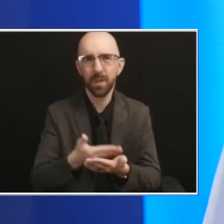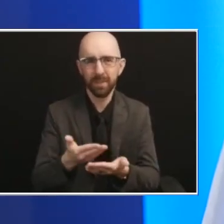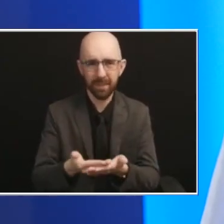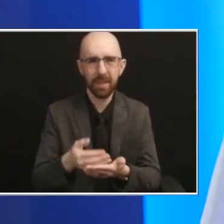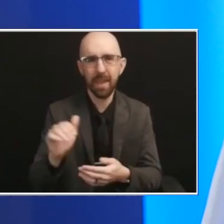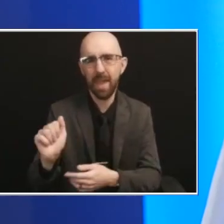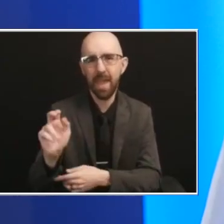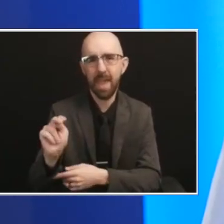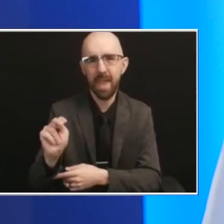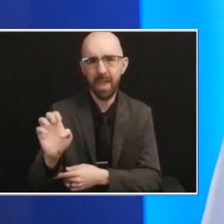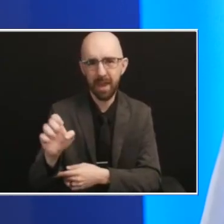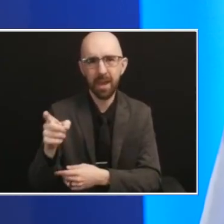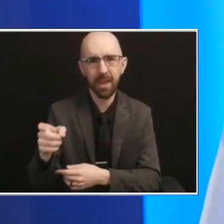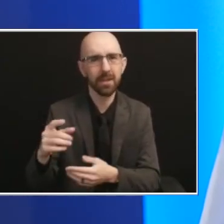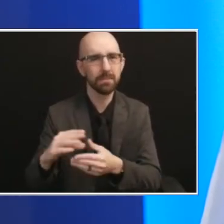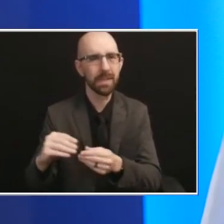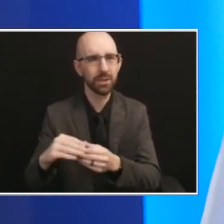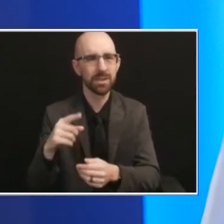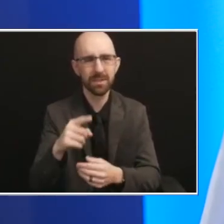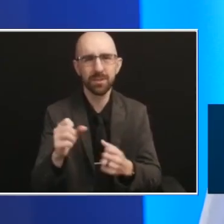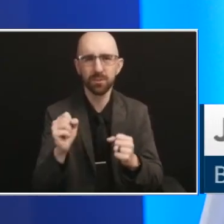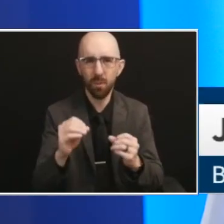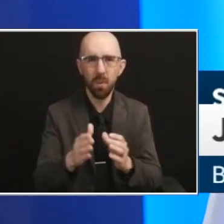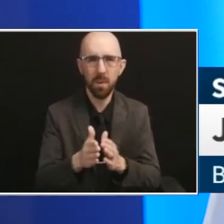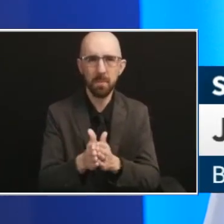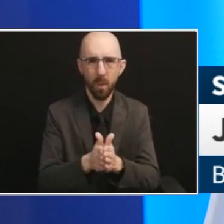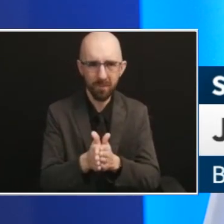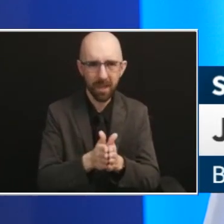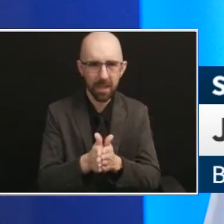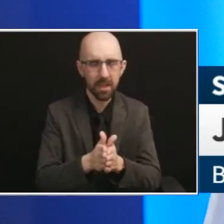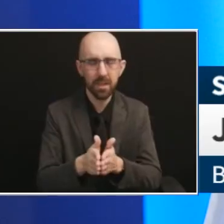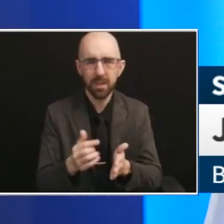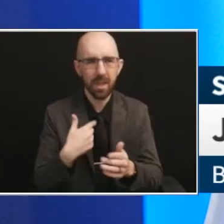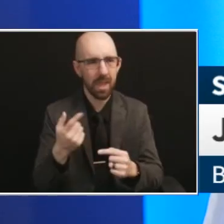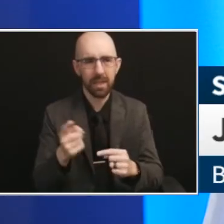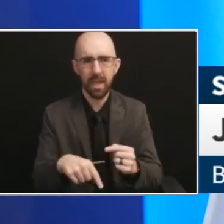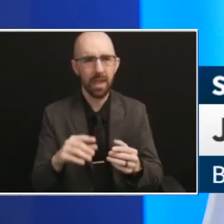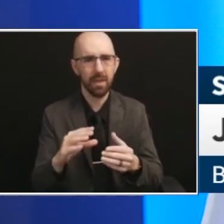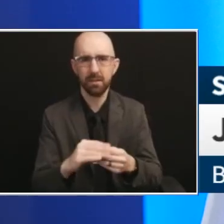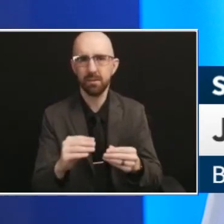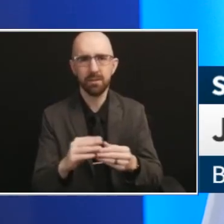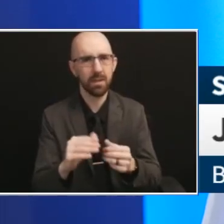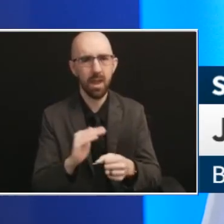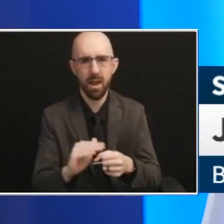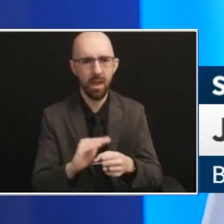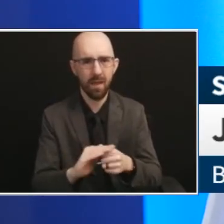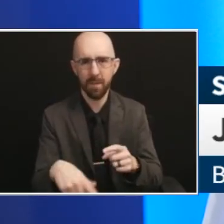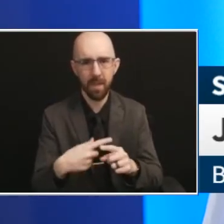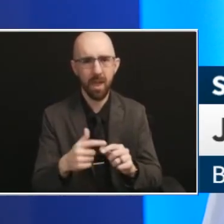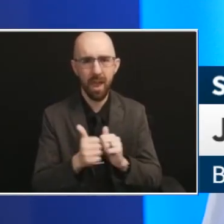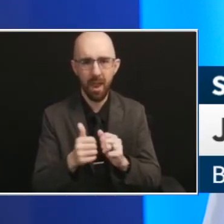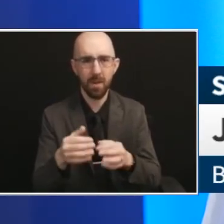fact that Ezra was so motivated, and I can't say enough about how important that is for a